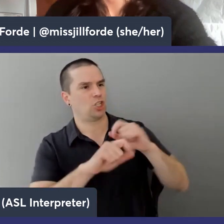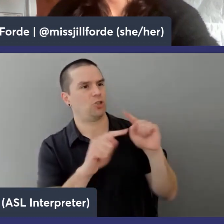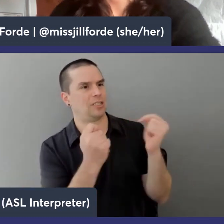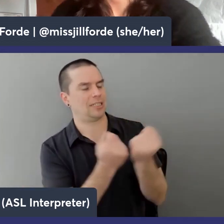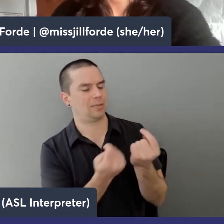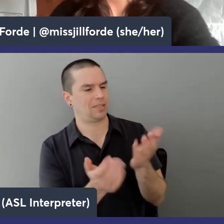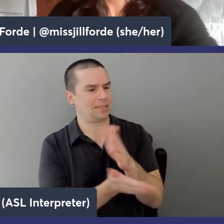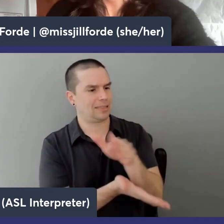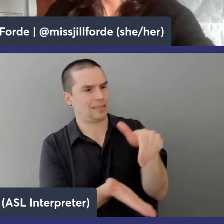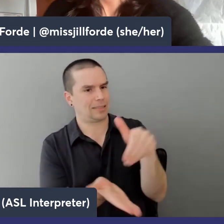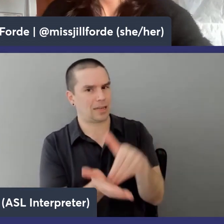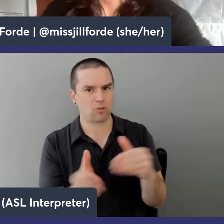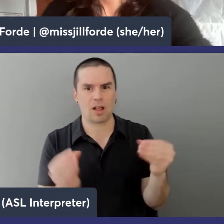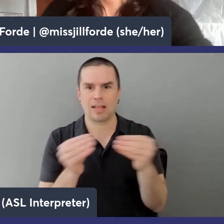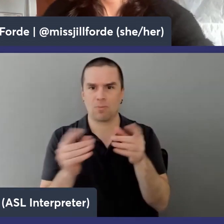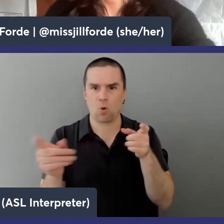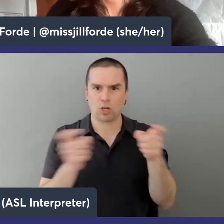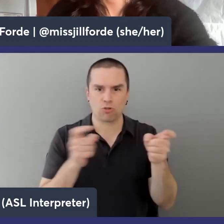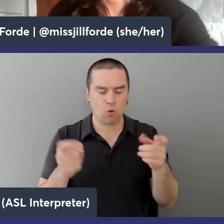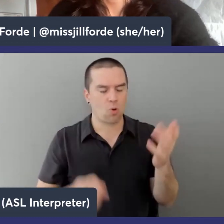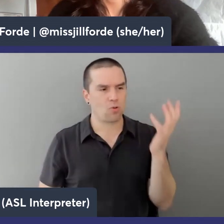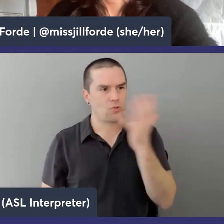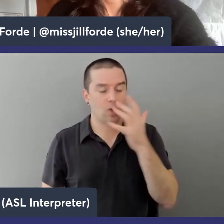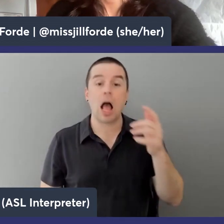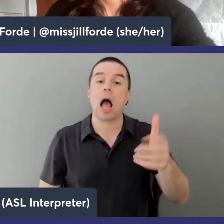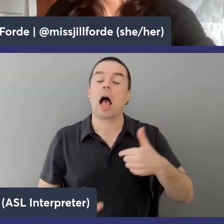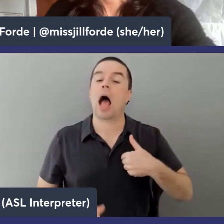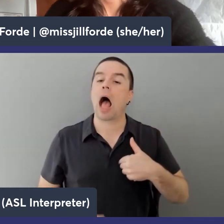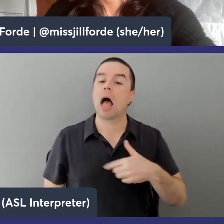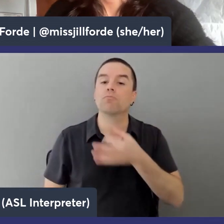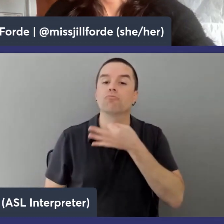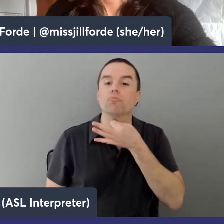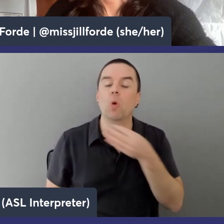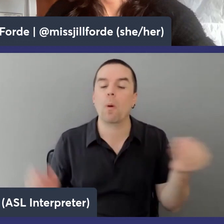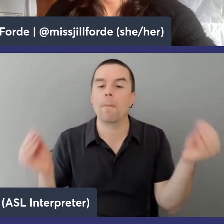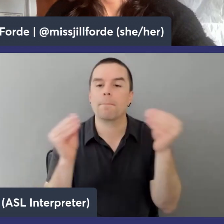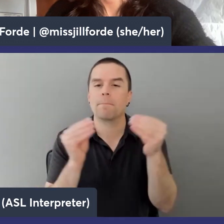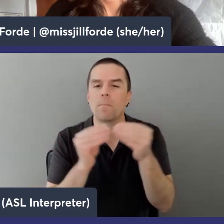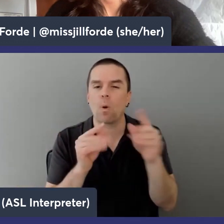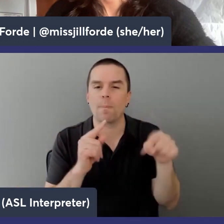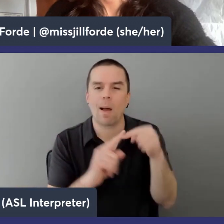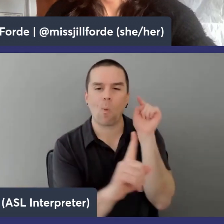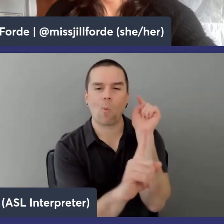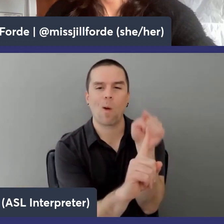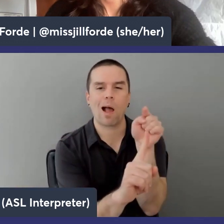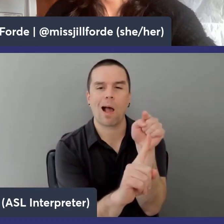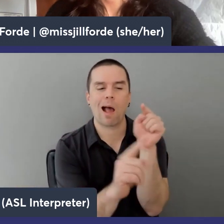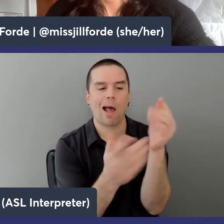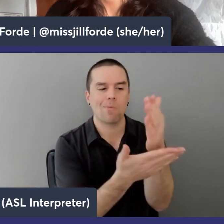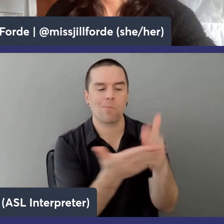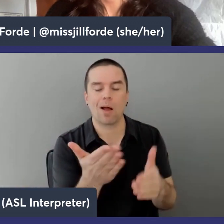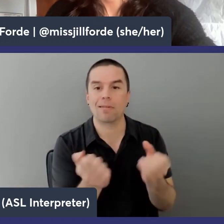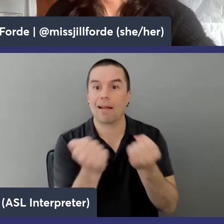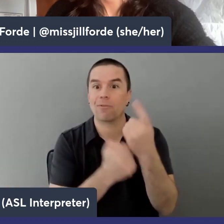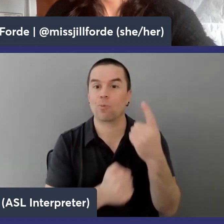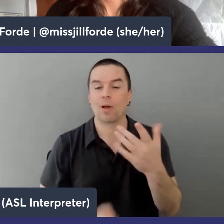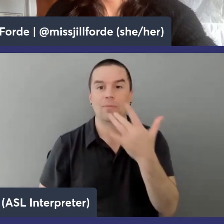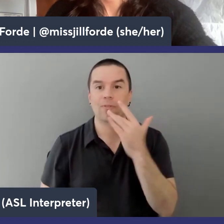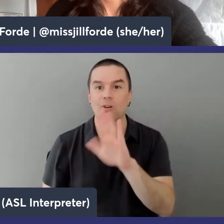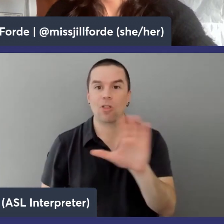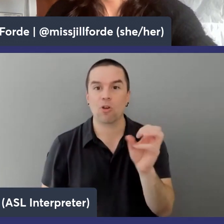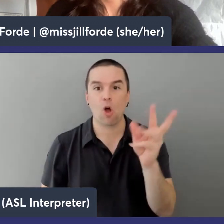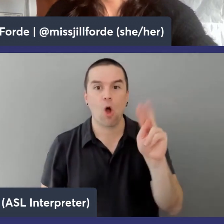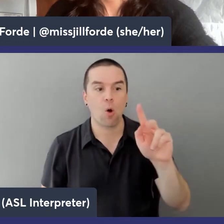And I want to hear more about one part, because I know everybody has their preferred tools, right? We have native tools that we can use to analyze